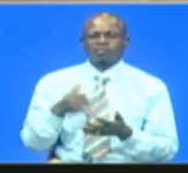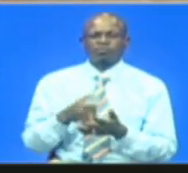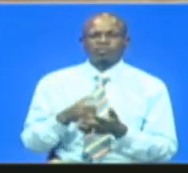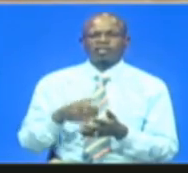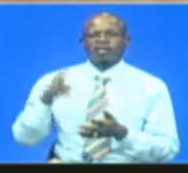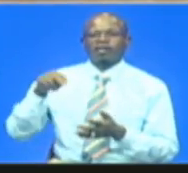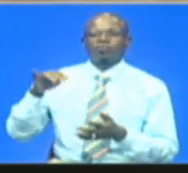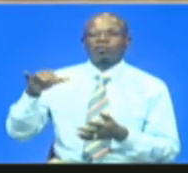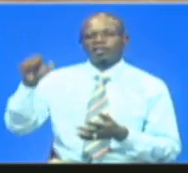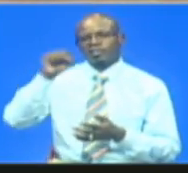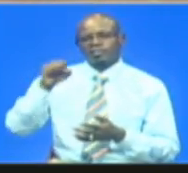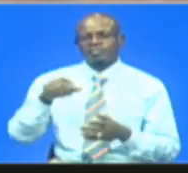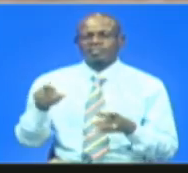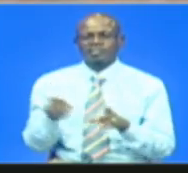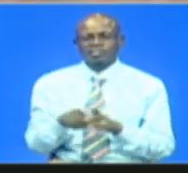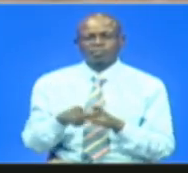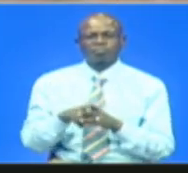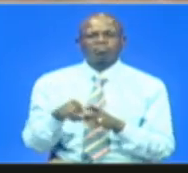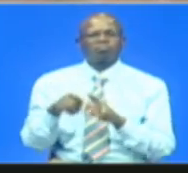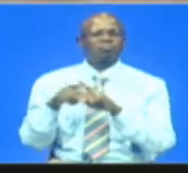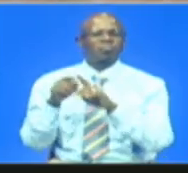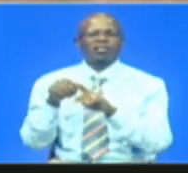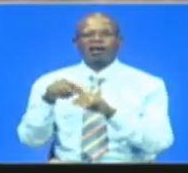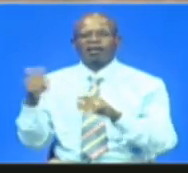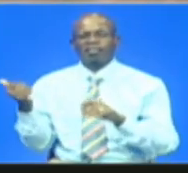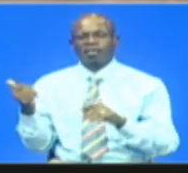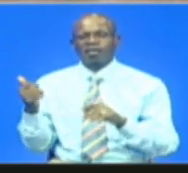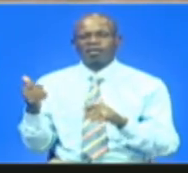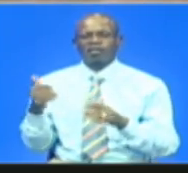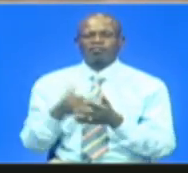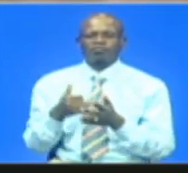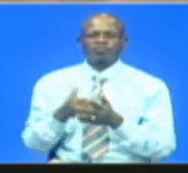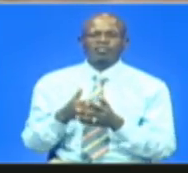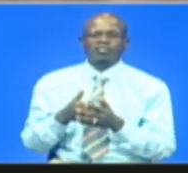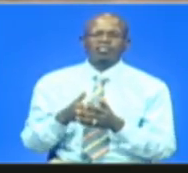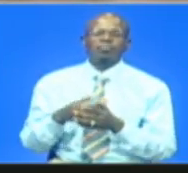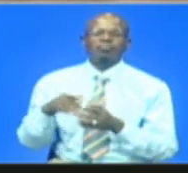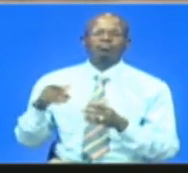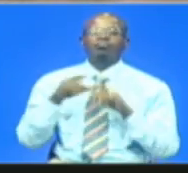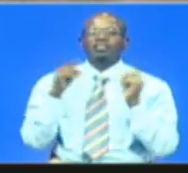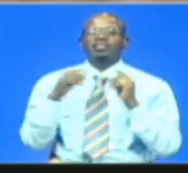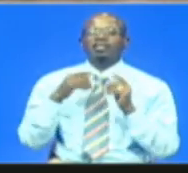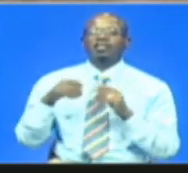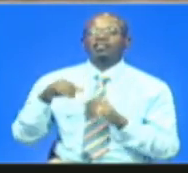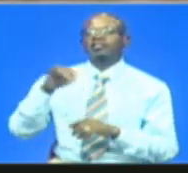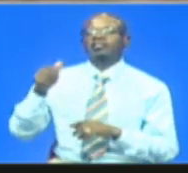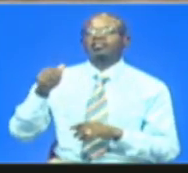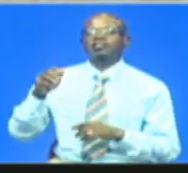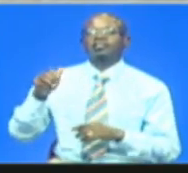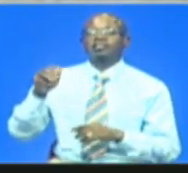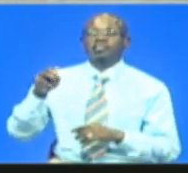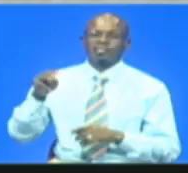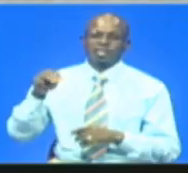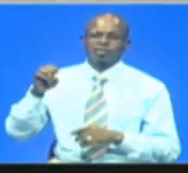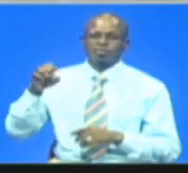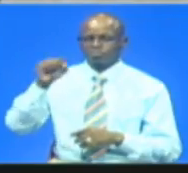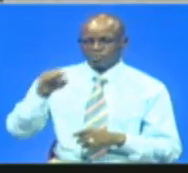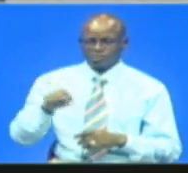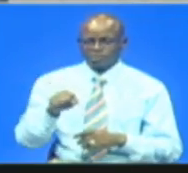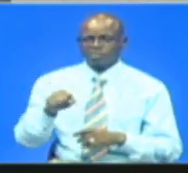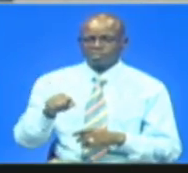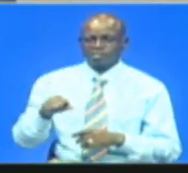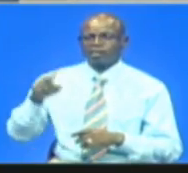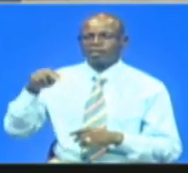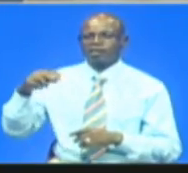murder case involving controversial city preacher James Nganga, could now spend more time in police custody. Some of the